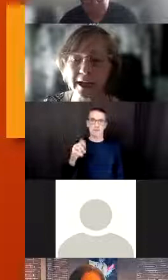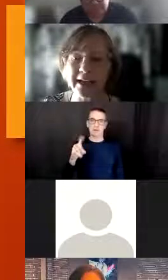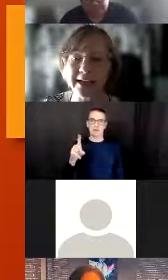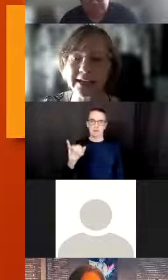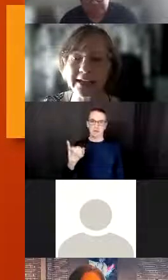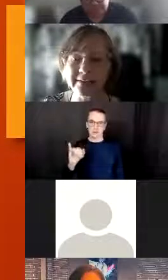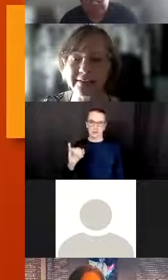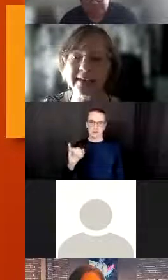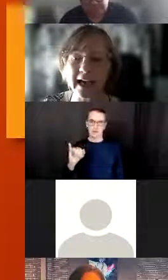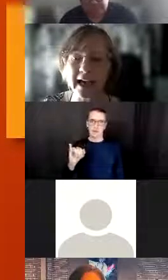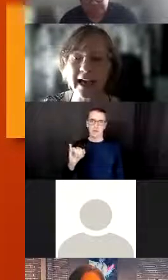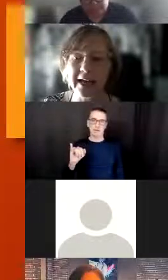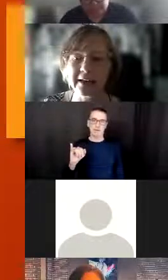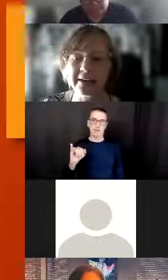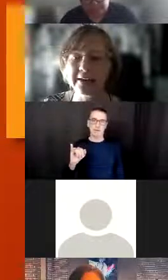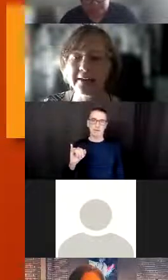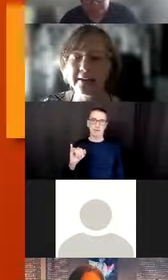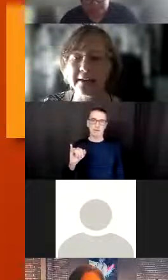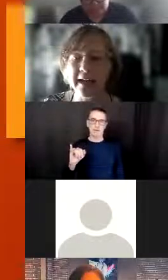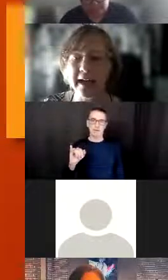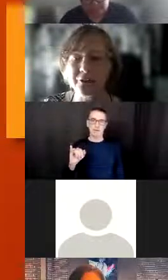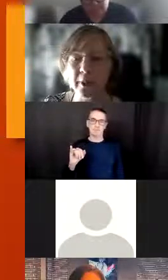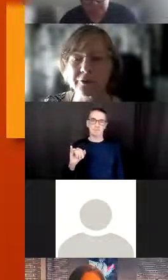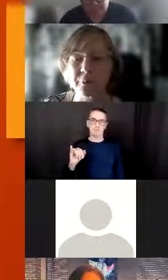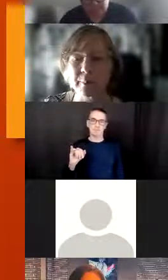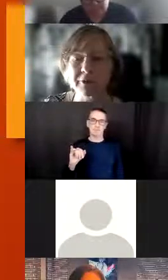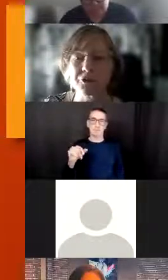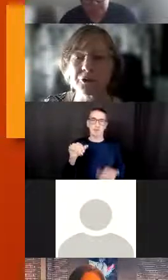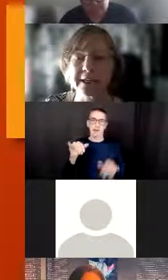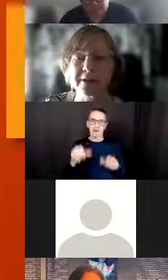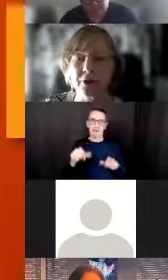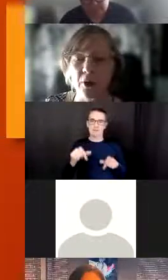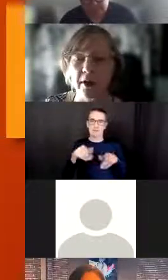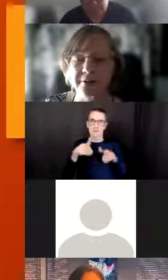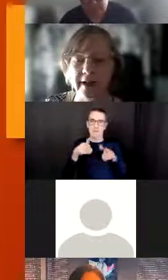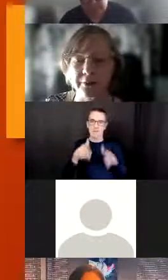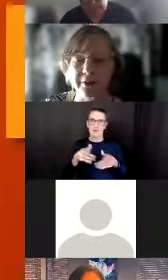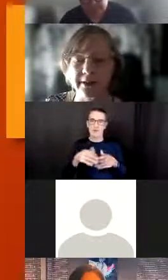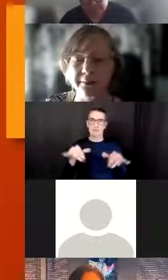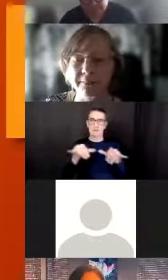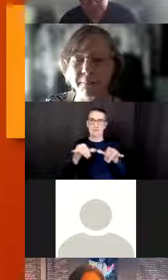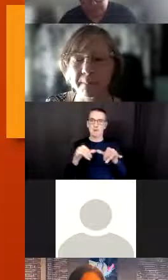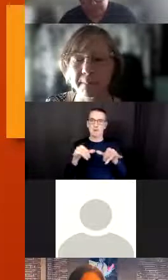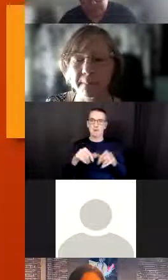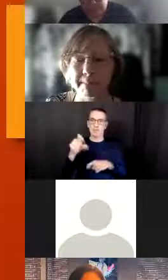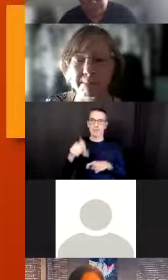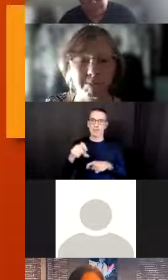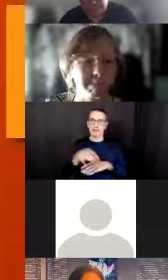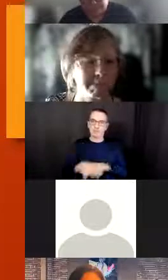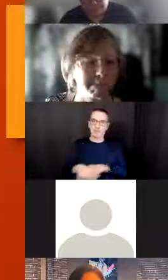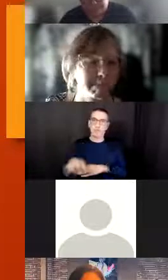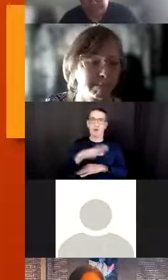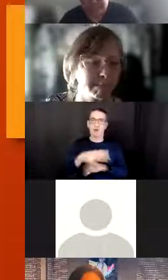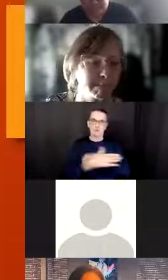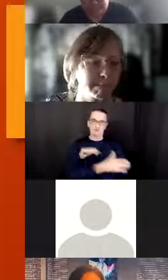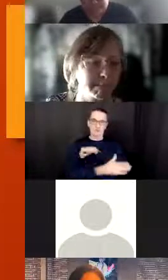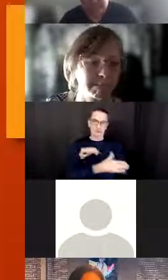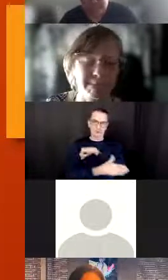/Jetty, JEDI, as ways to measure need across the county.